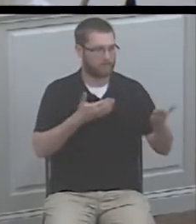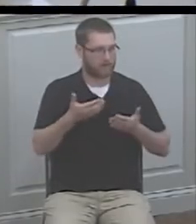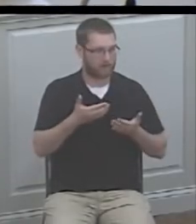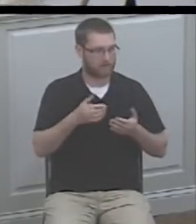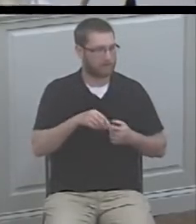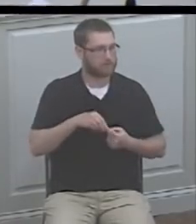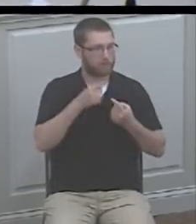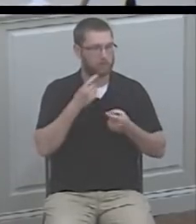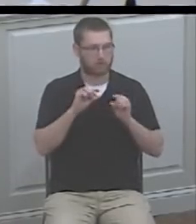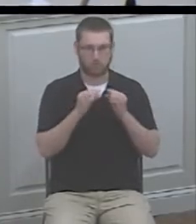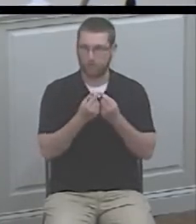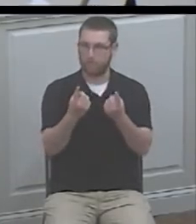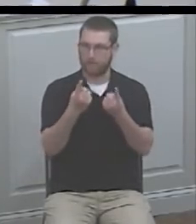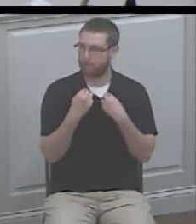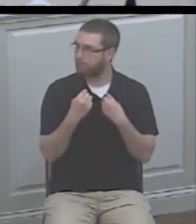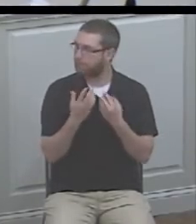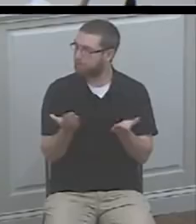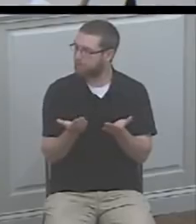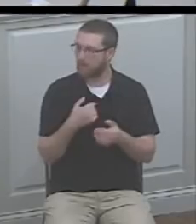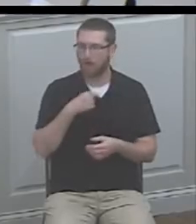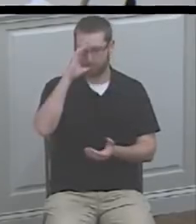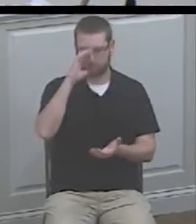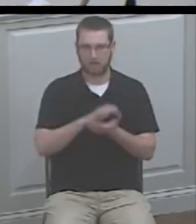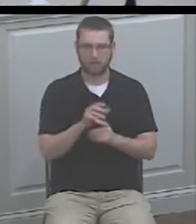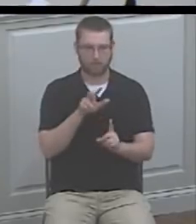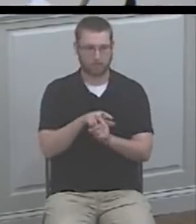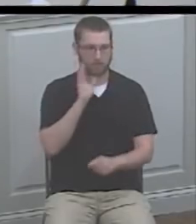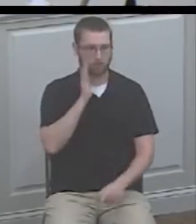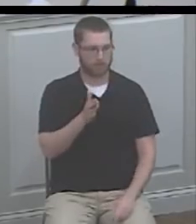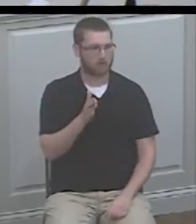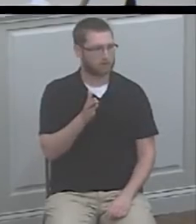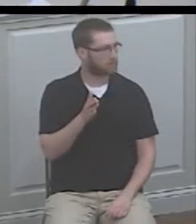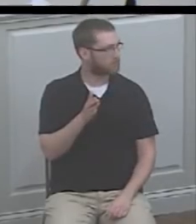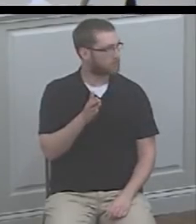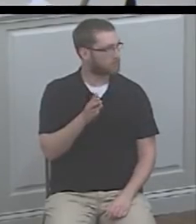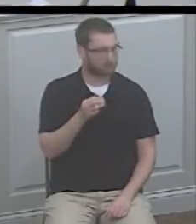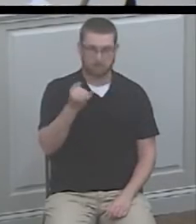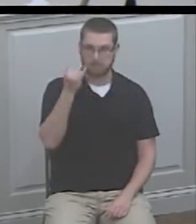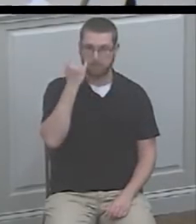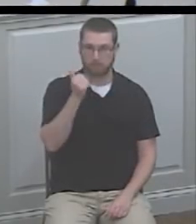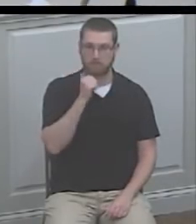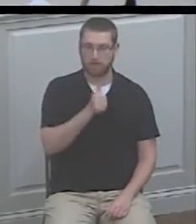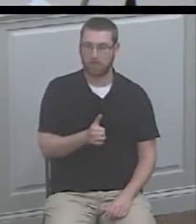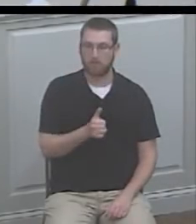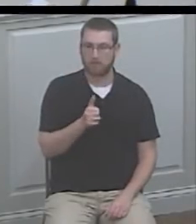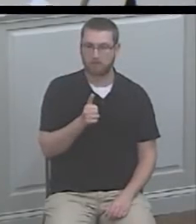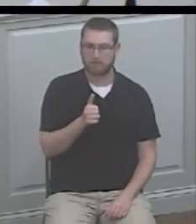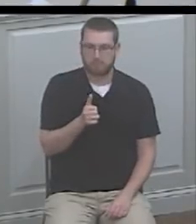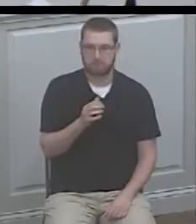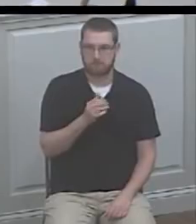special group in, then I believe it does apply. If not, it does not